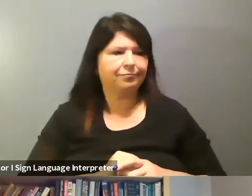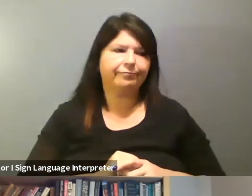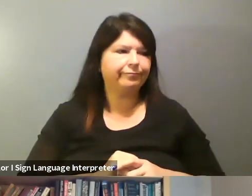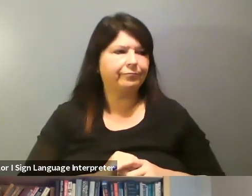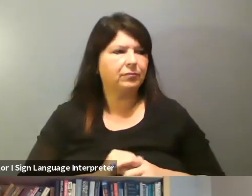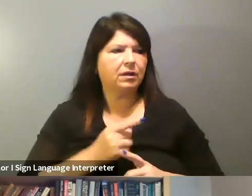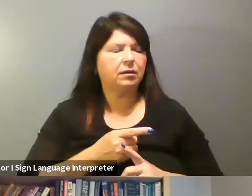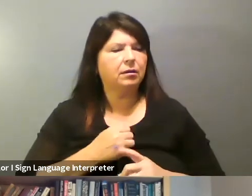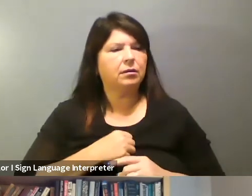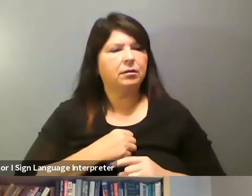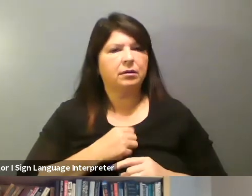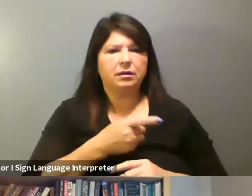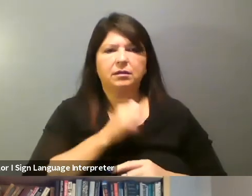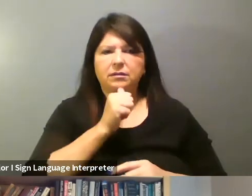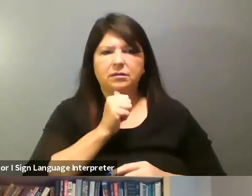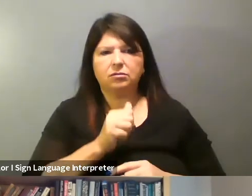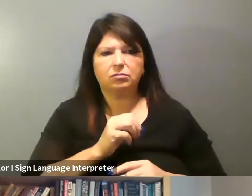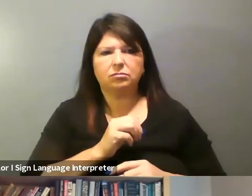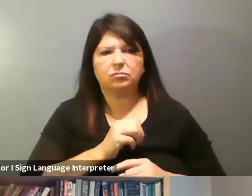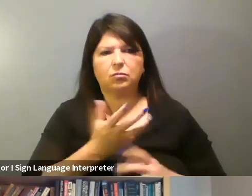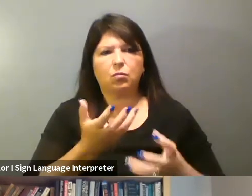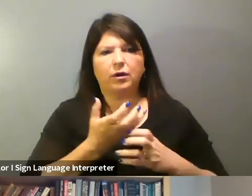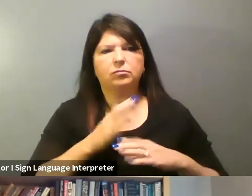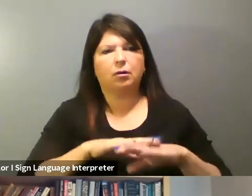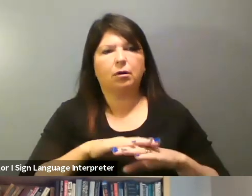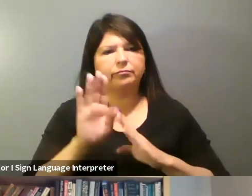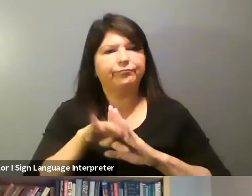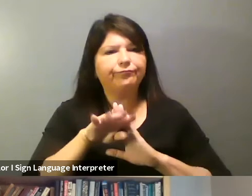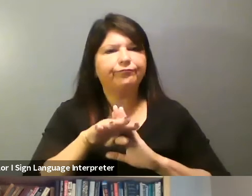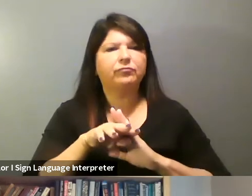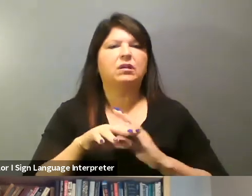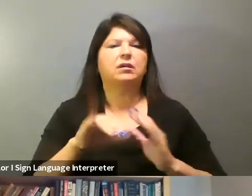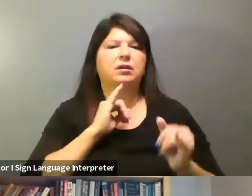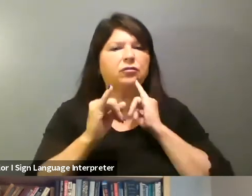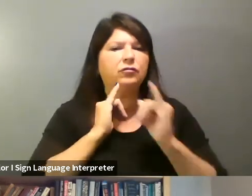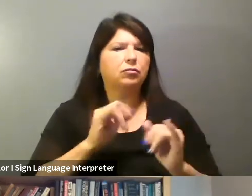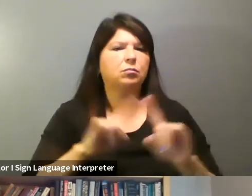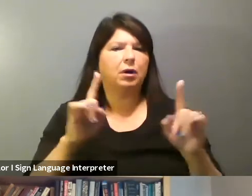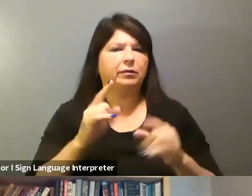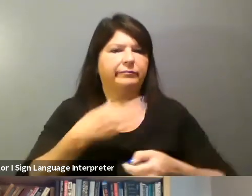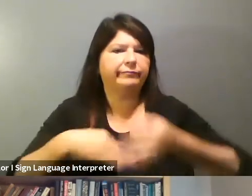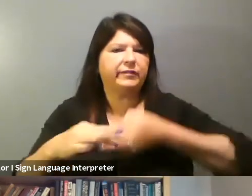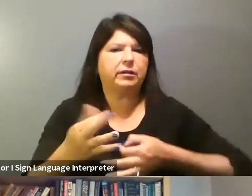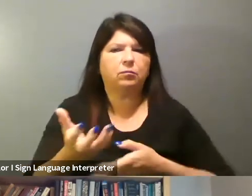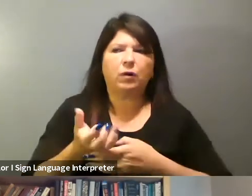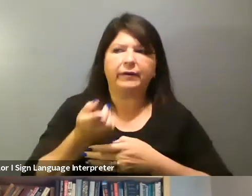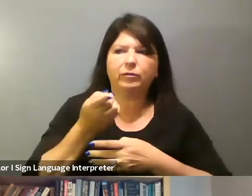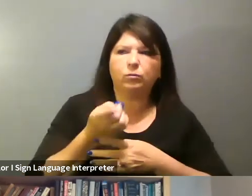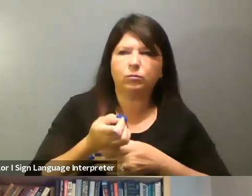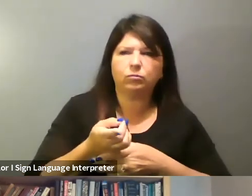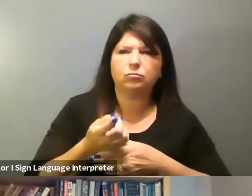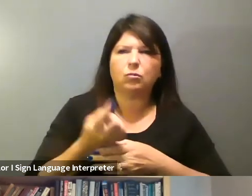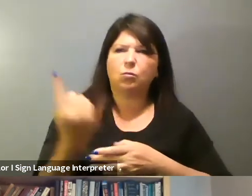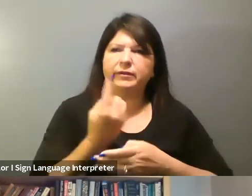you. He just wanted you to take notes on your conversation and not be a part of it.